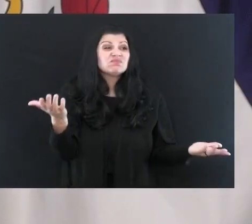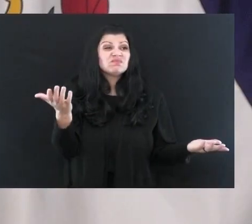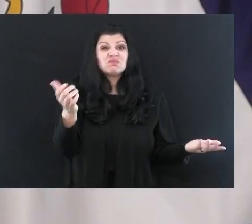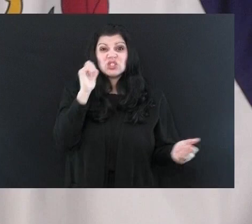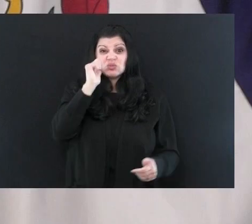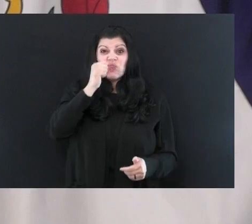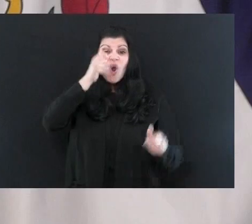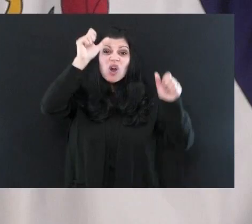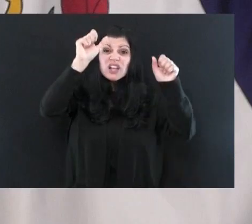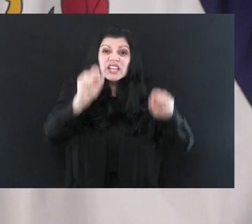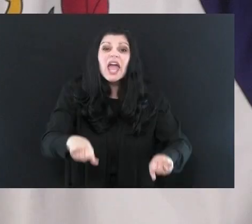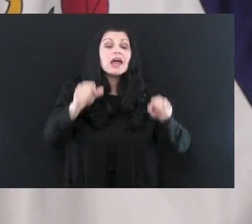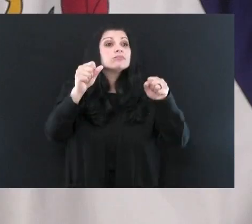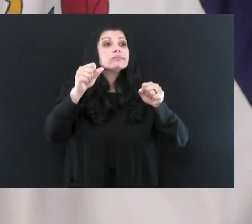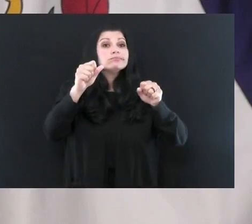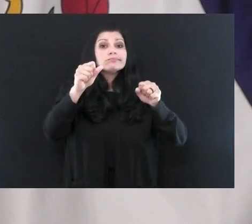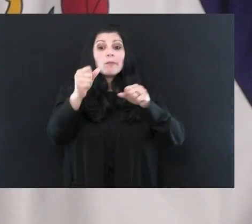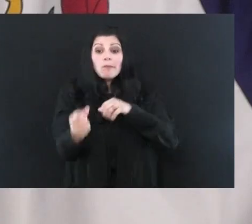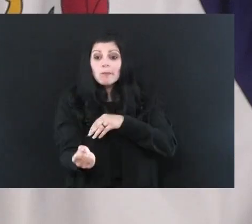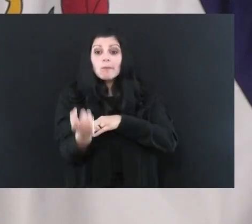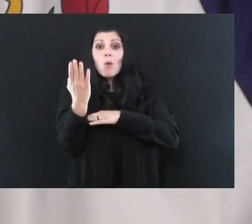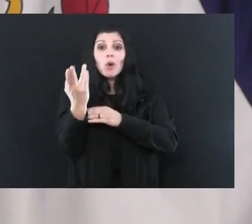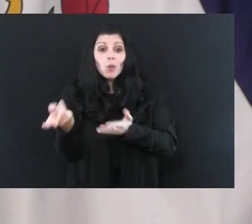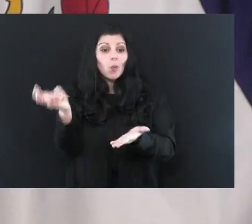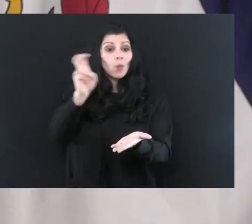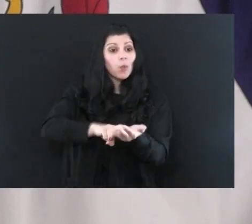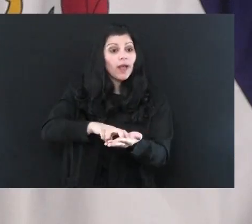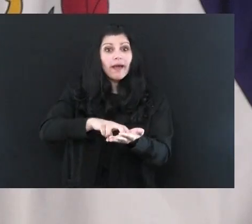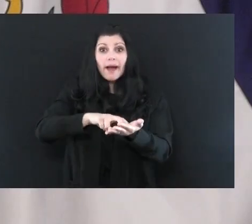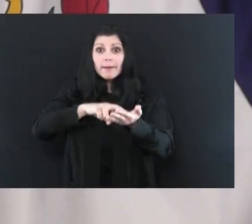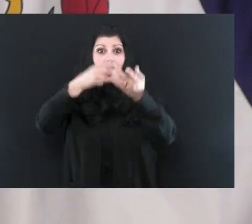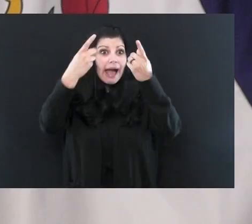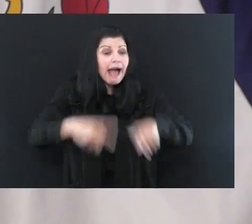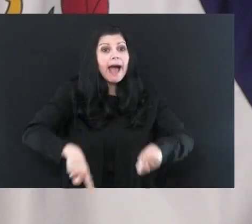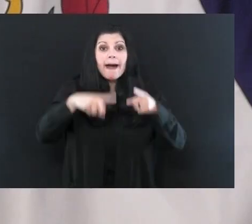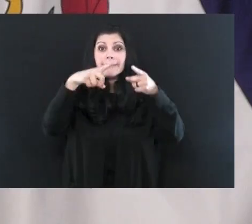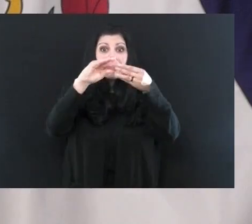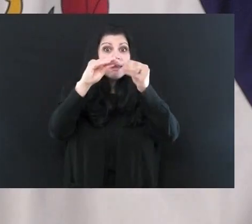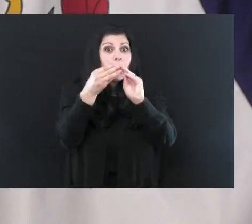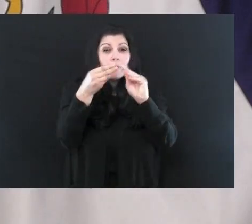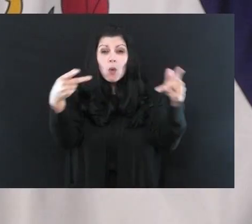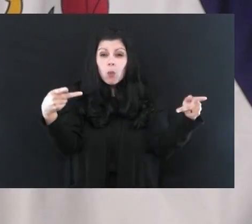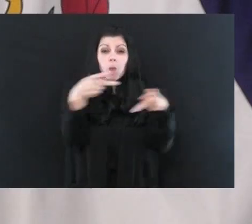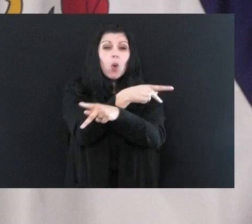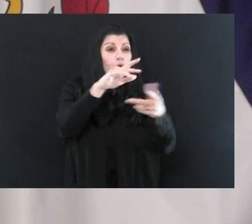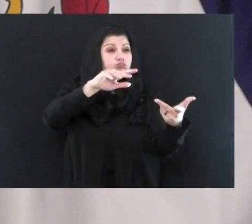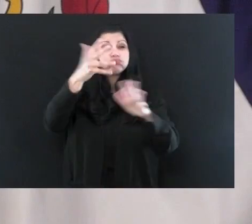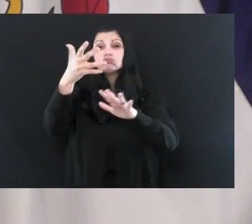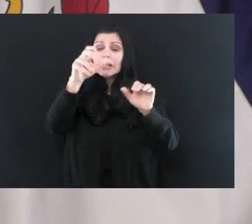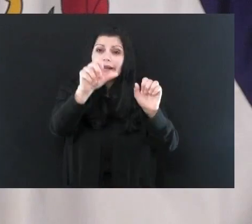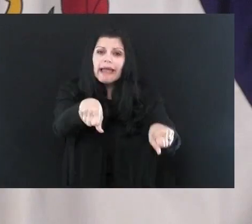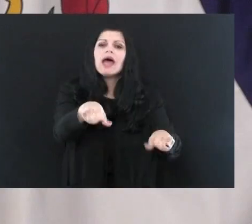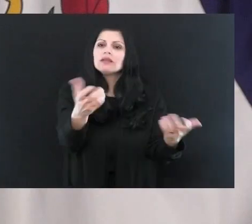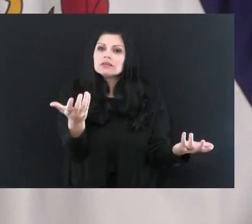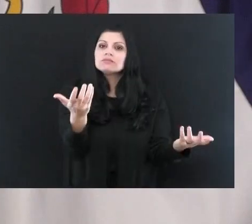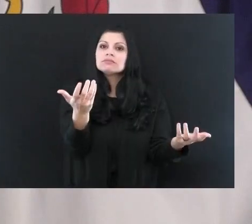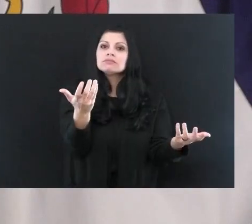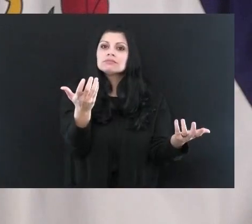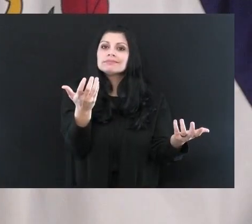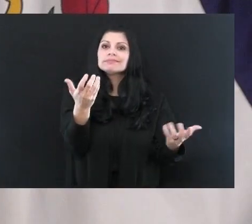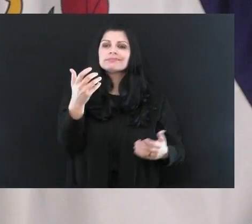outbreaks all over the place, and then we have to adjust. It is a very, very fluid situation. I've said it and said it and said